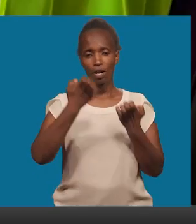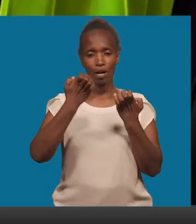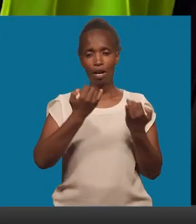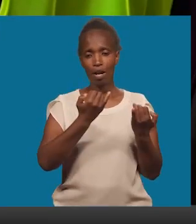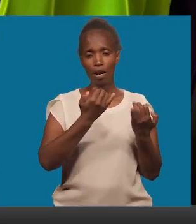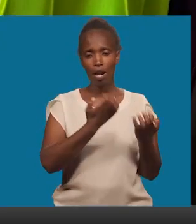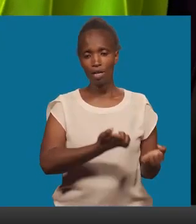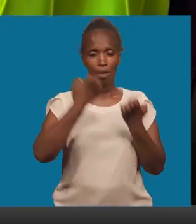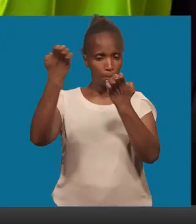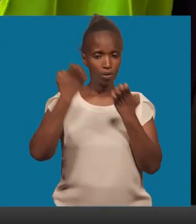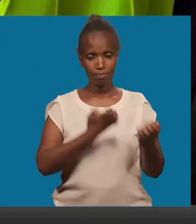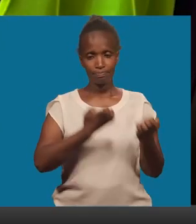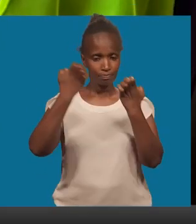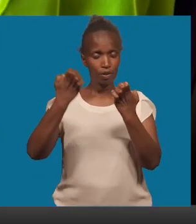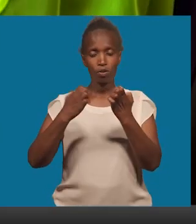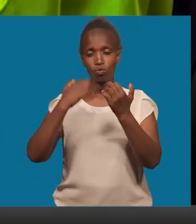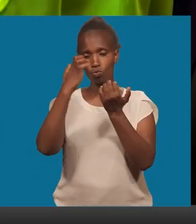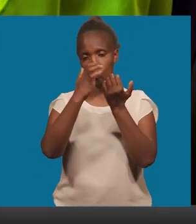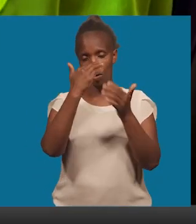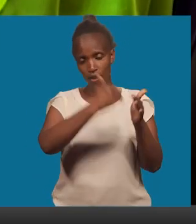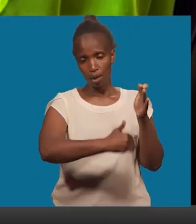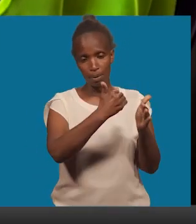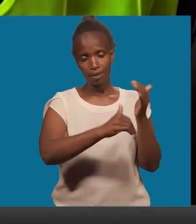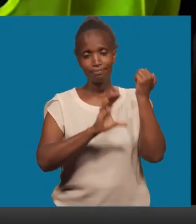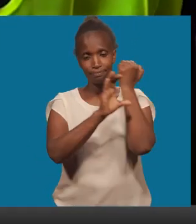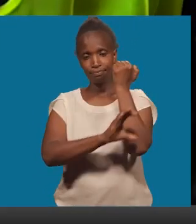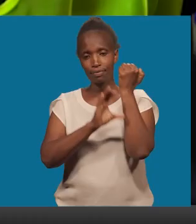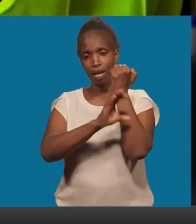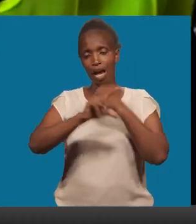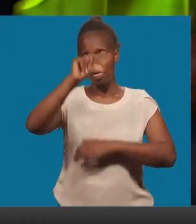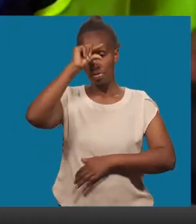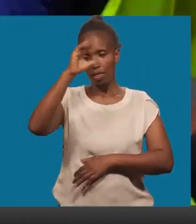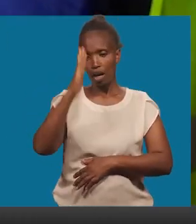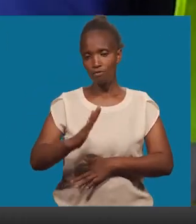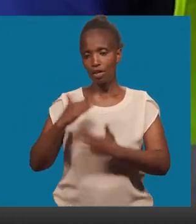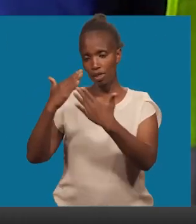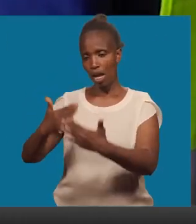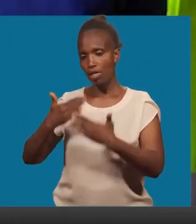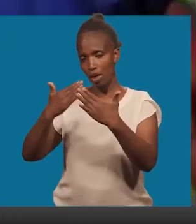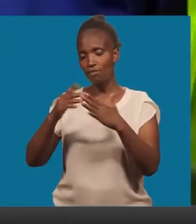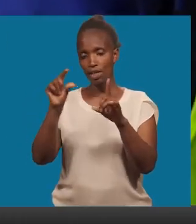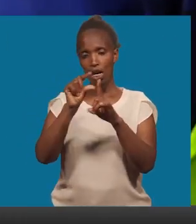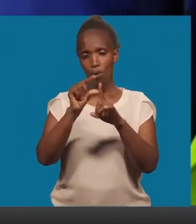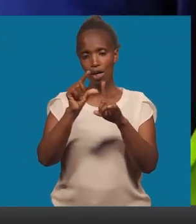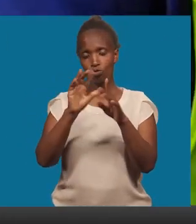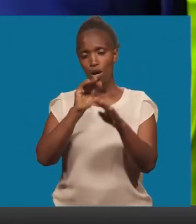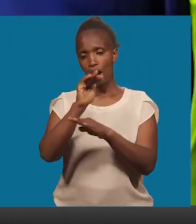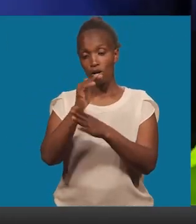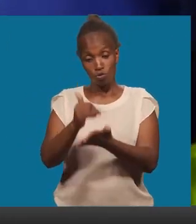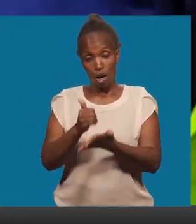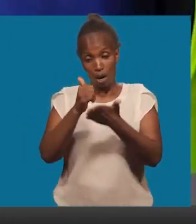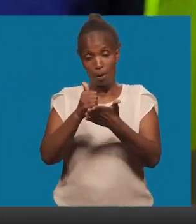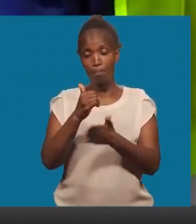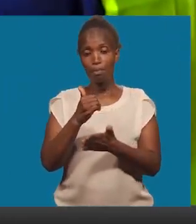countries. Gavana Ochilo Ayako alitoa wito kwa serikali kuwawezesha zaidi wachimbaji wa